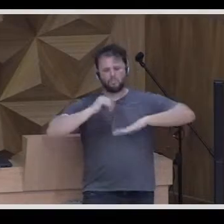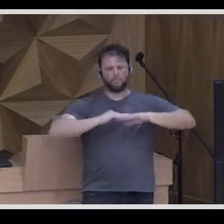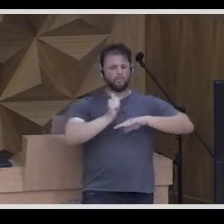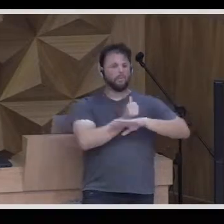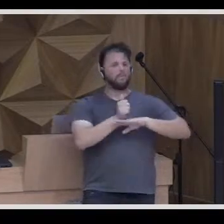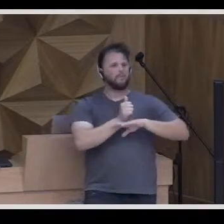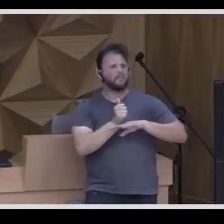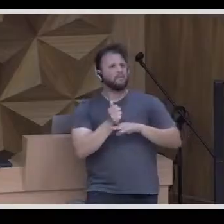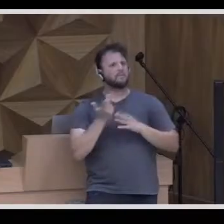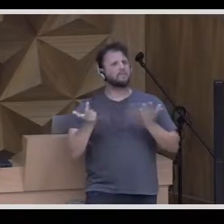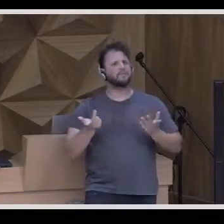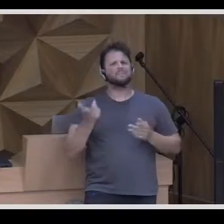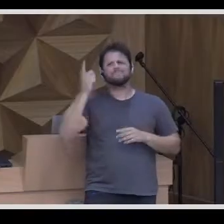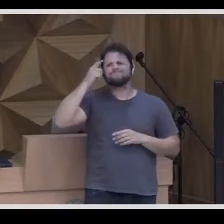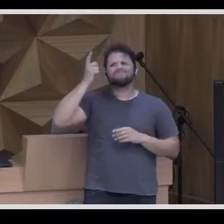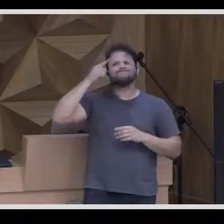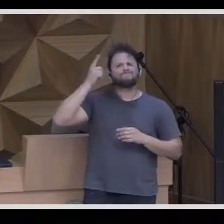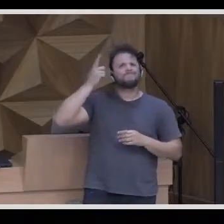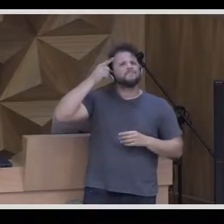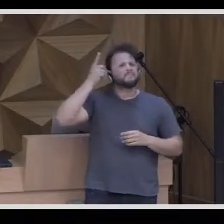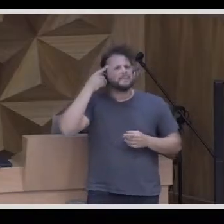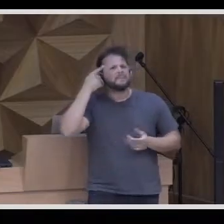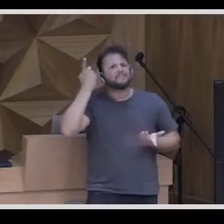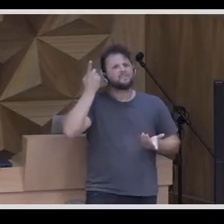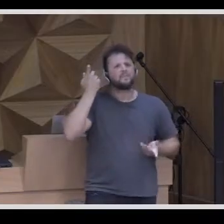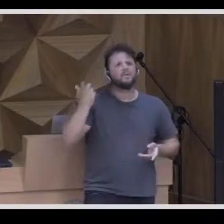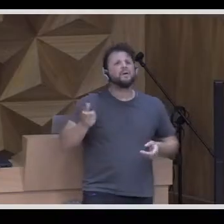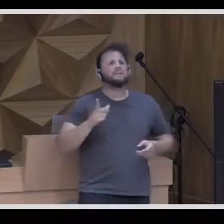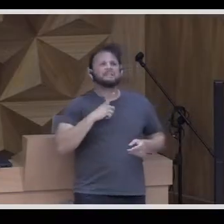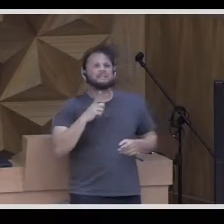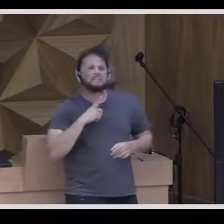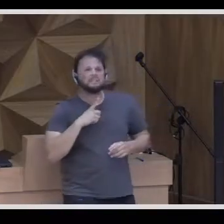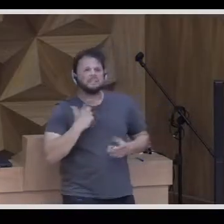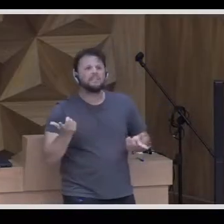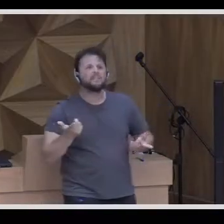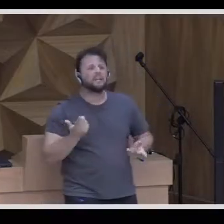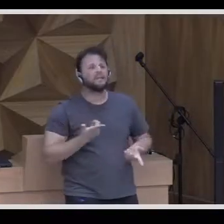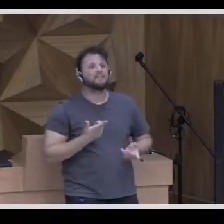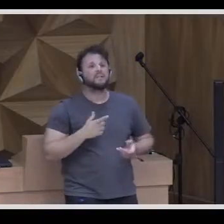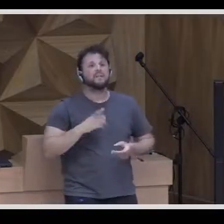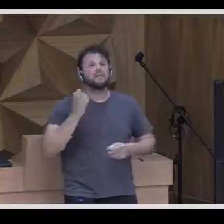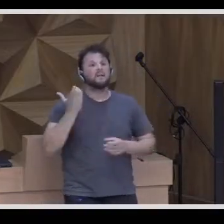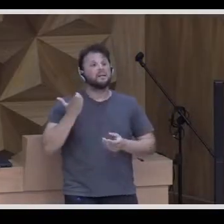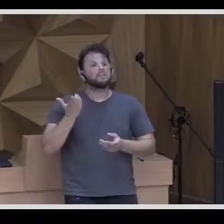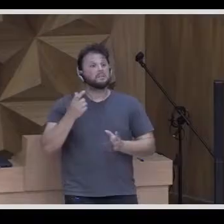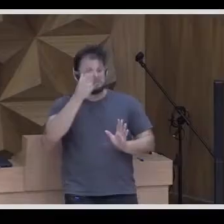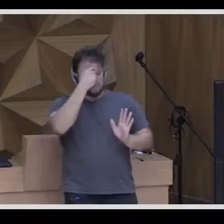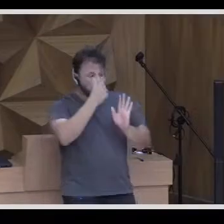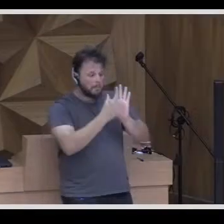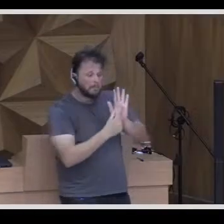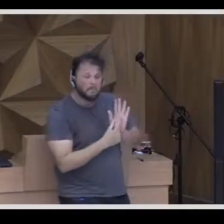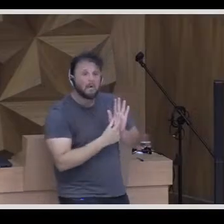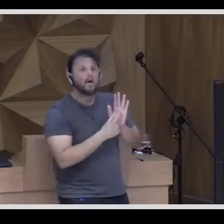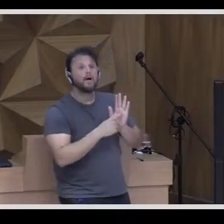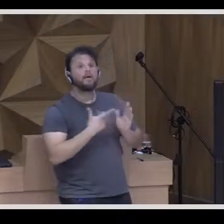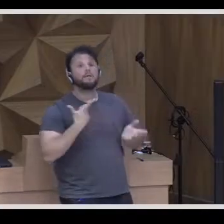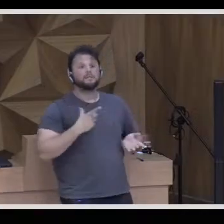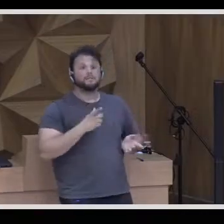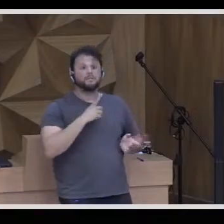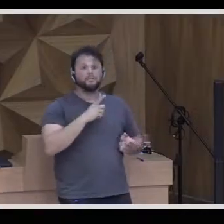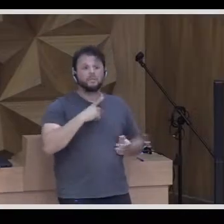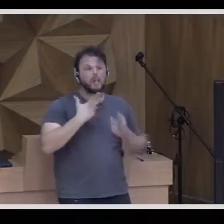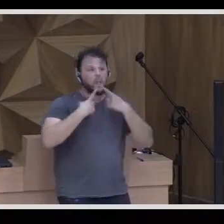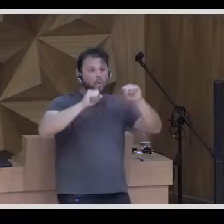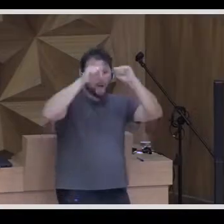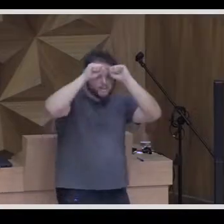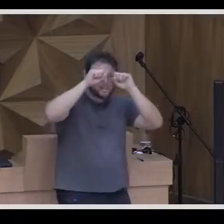very interested in the hardware, then they'd been very interested in the algorithms, and then they'd been very interested in things like, how do you do data privacy